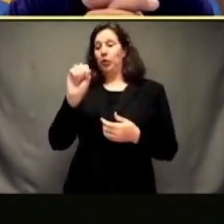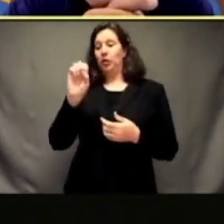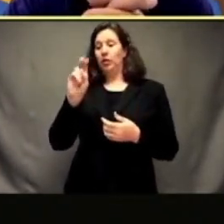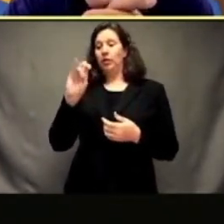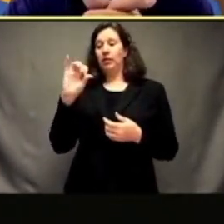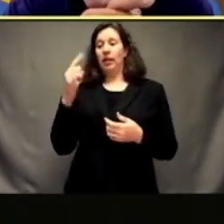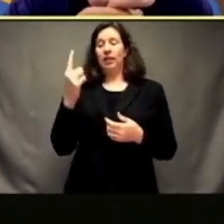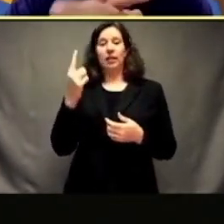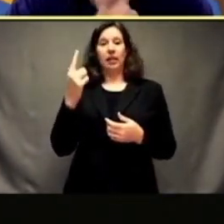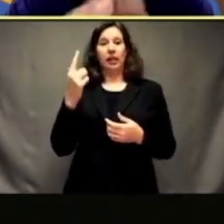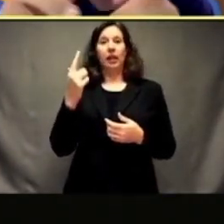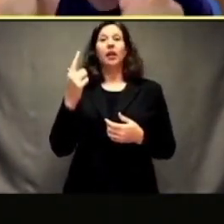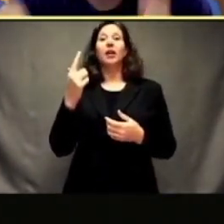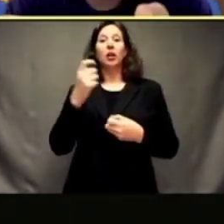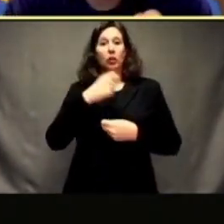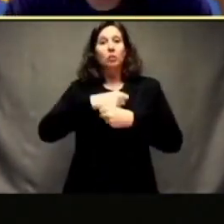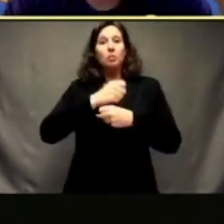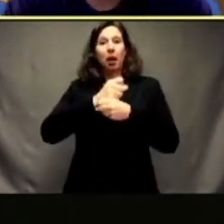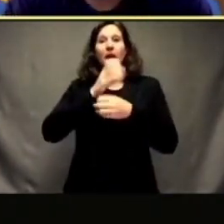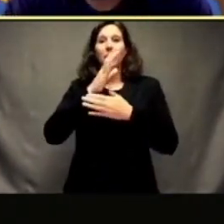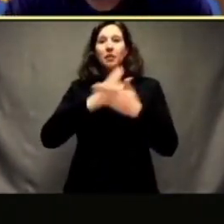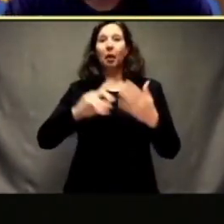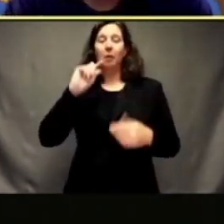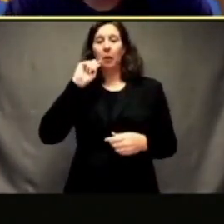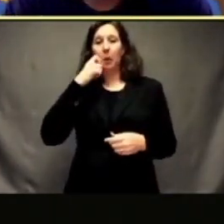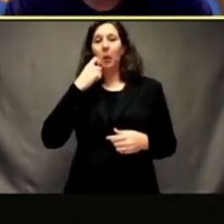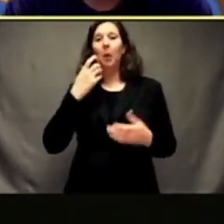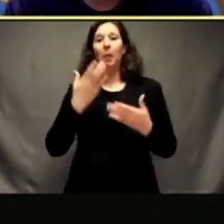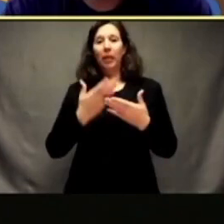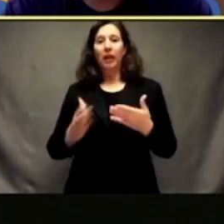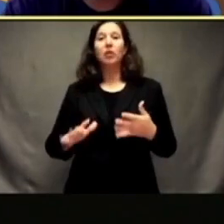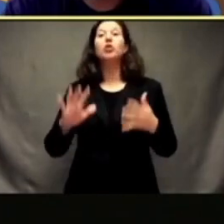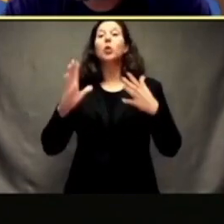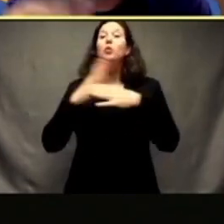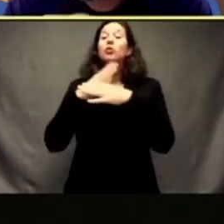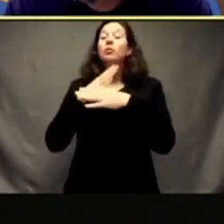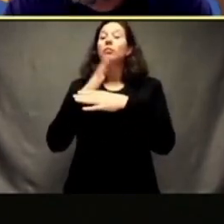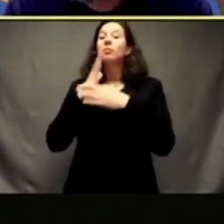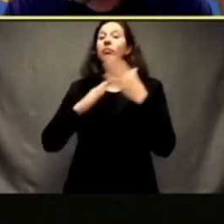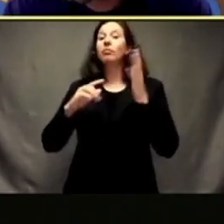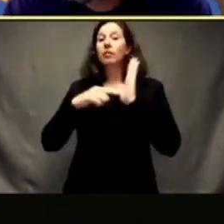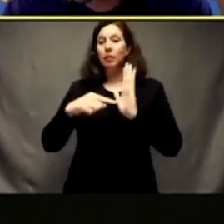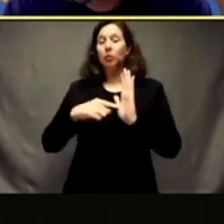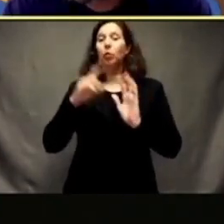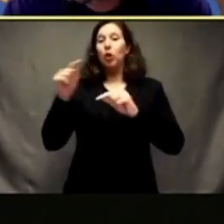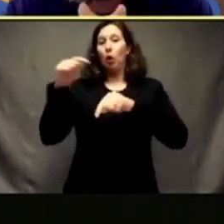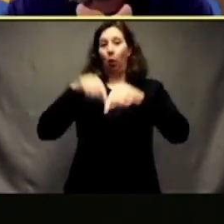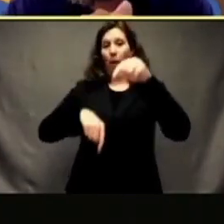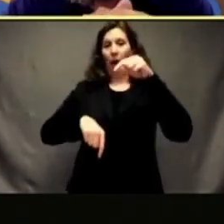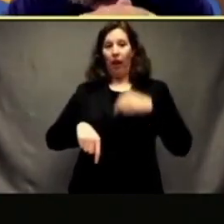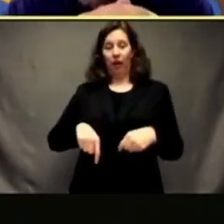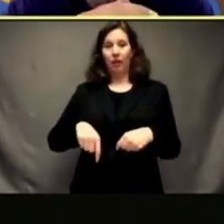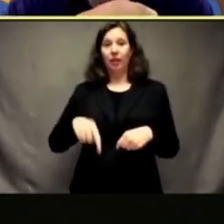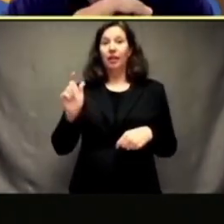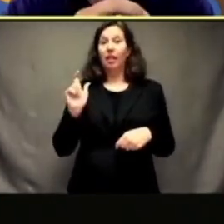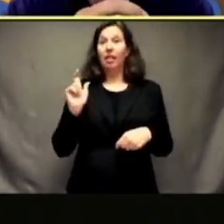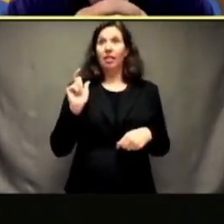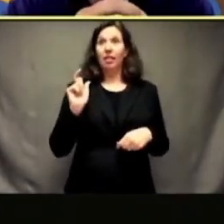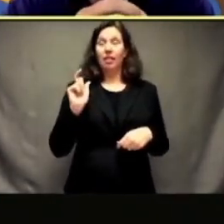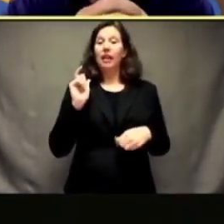feature to make some projects. So please share in the studio some of examples. We're going to go back to the studio later to see what you are